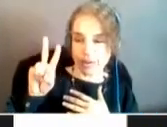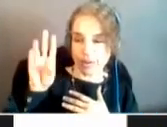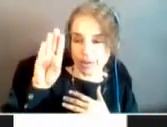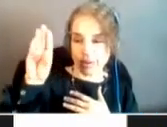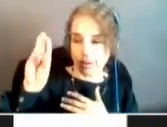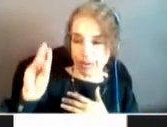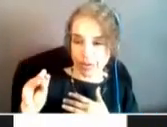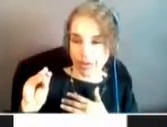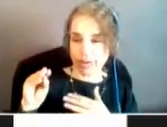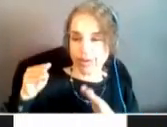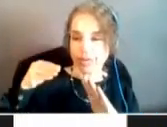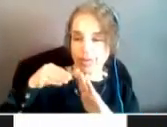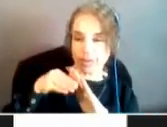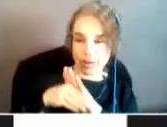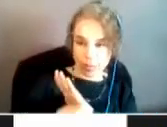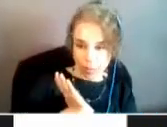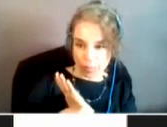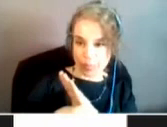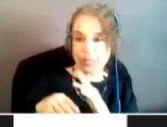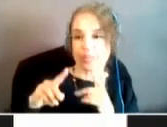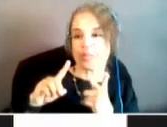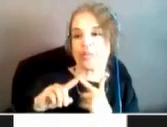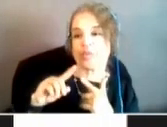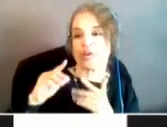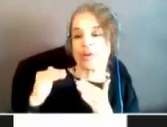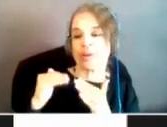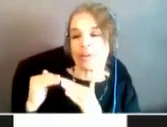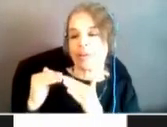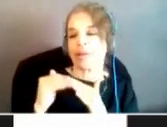92% decrease in arrests, and even